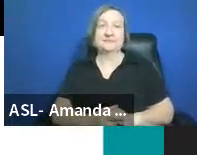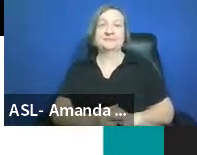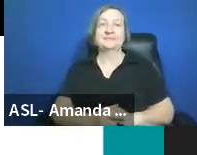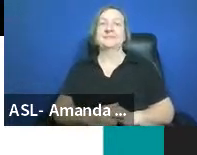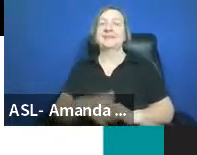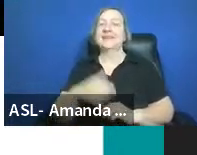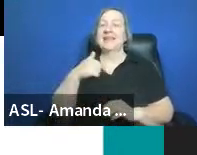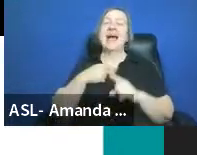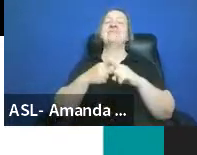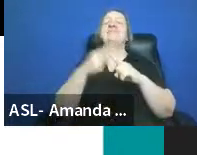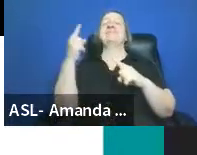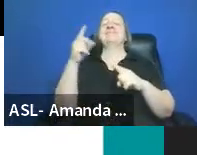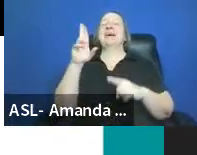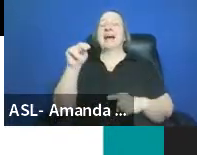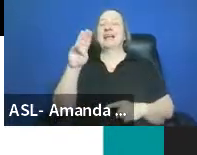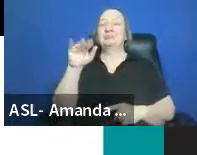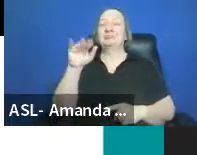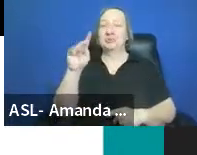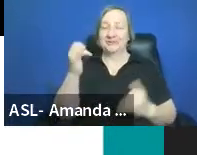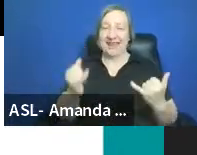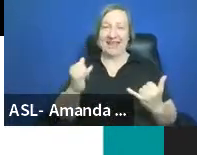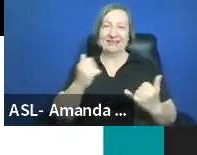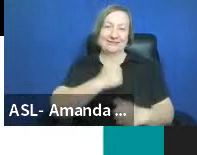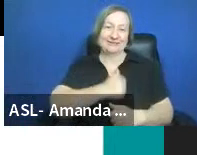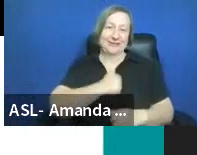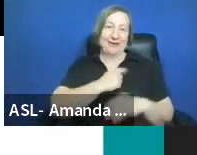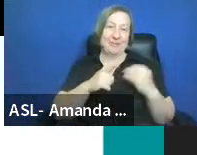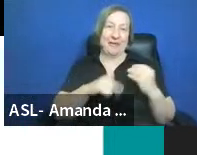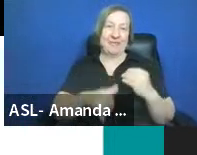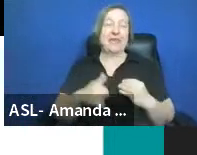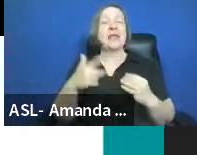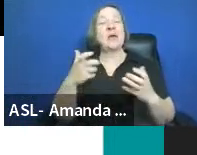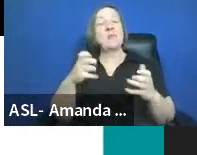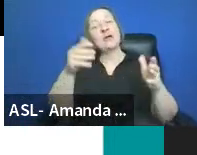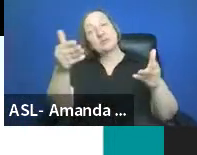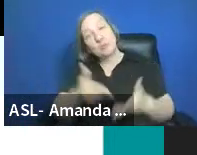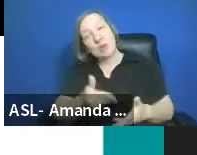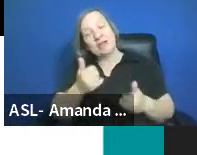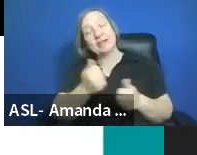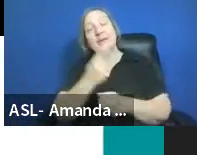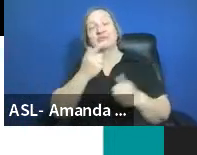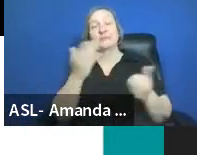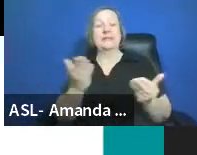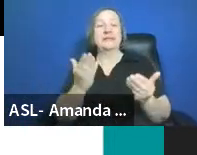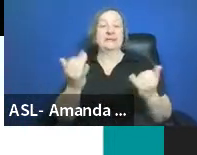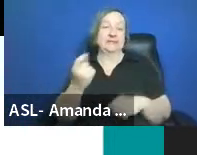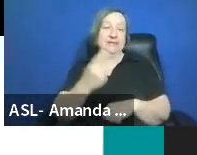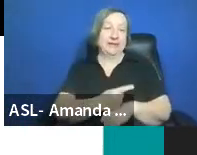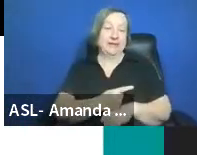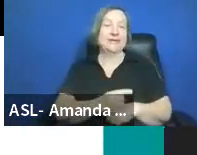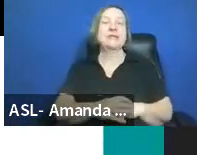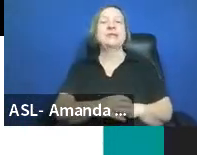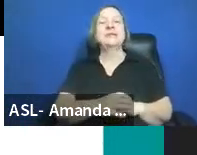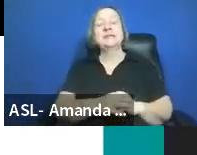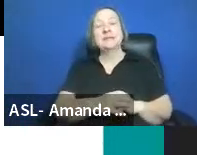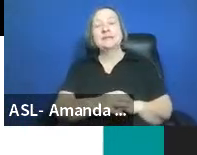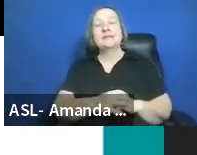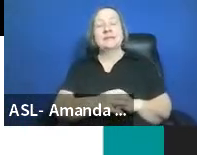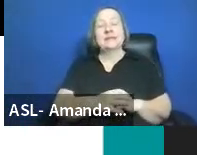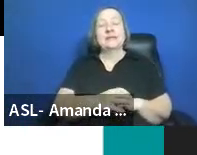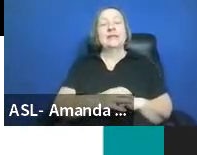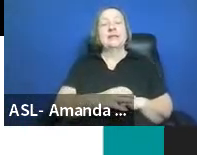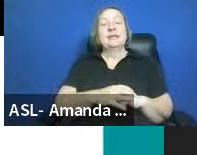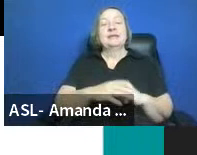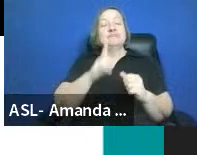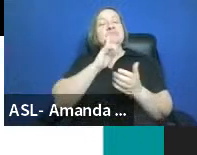I'm unmuted now. Sorry Okay. about that. Just like to welcome everybody here today on a pretty nice day. It